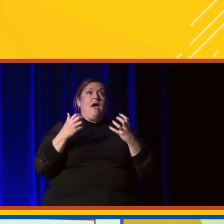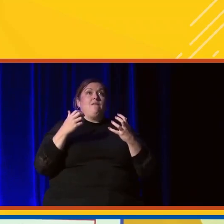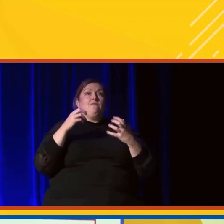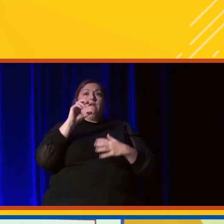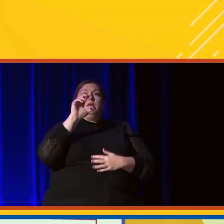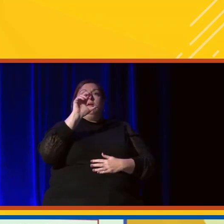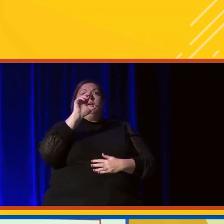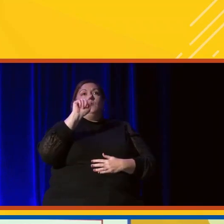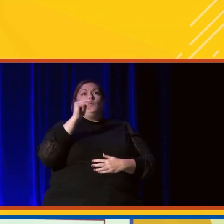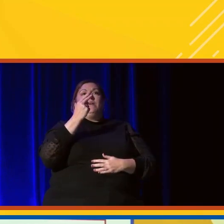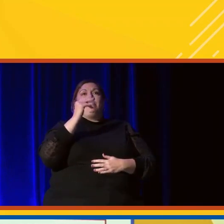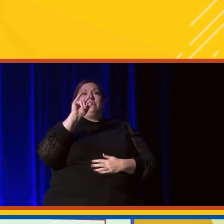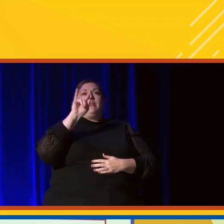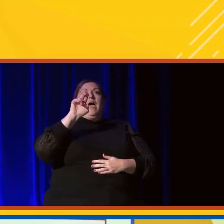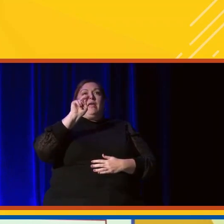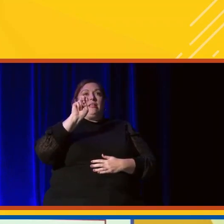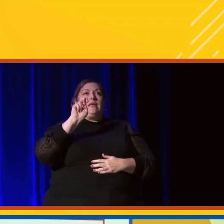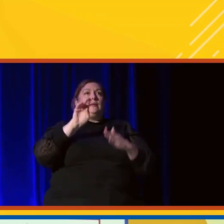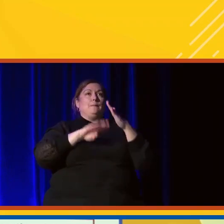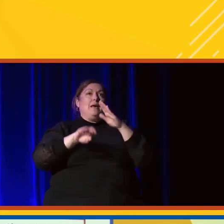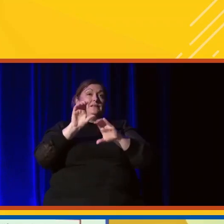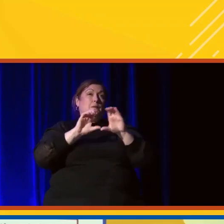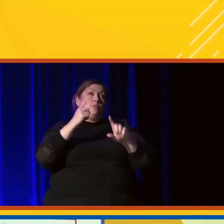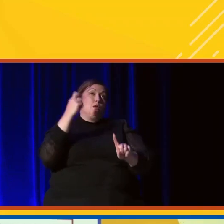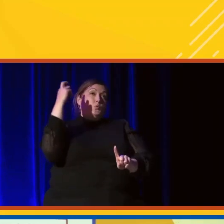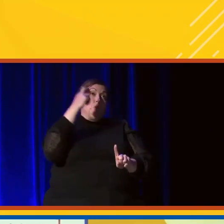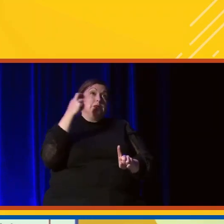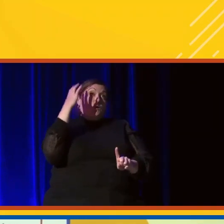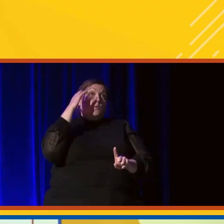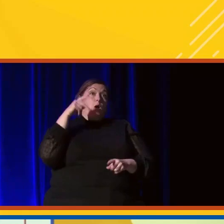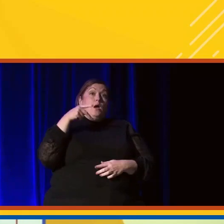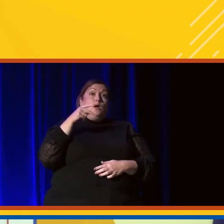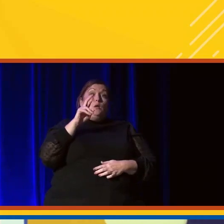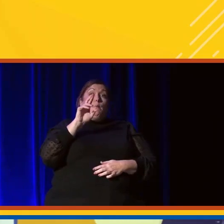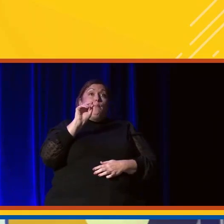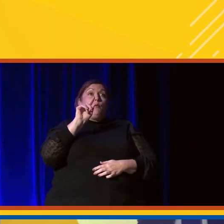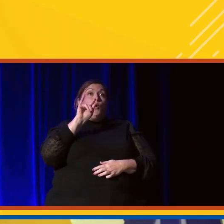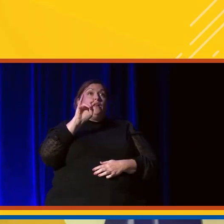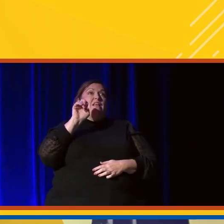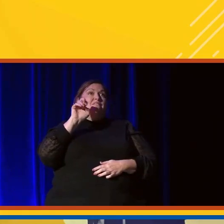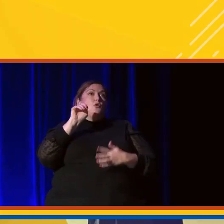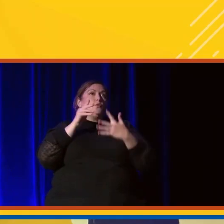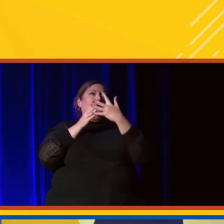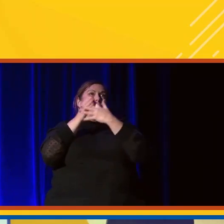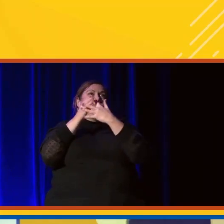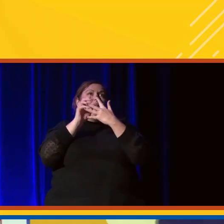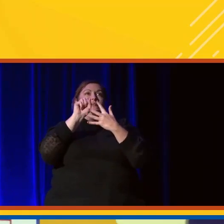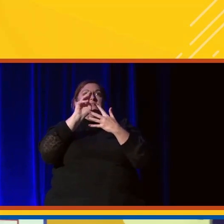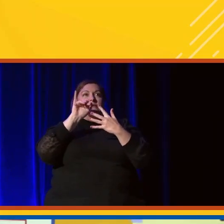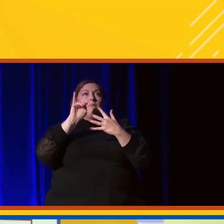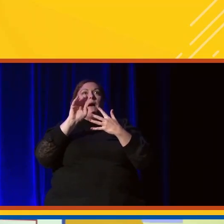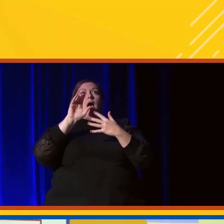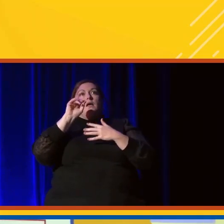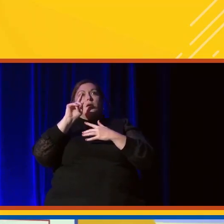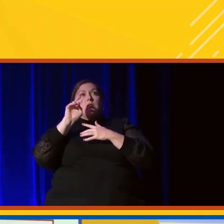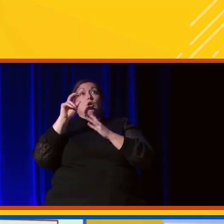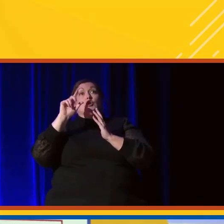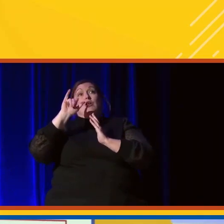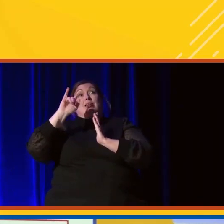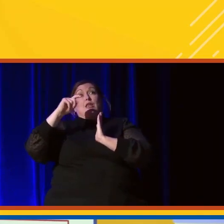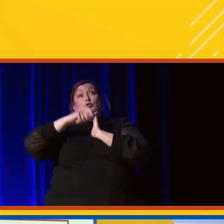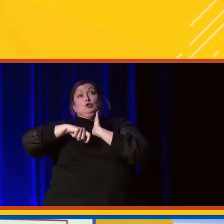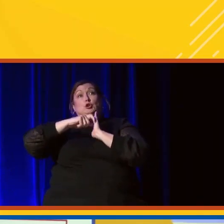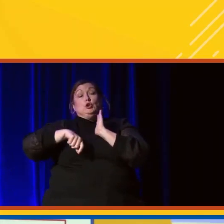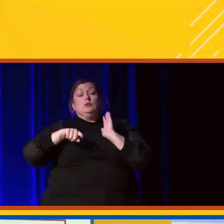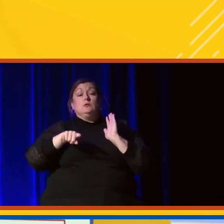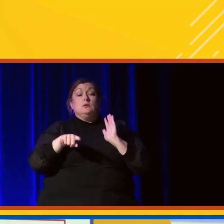with thiophene-based chemistries, which is probably one reason why those proliferate a lot of the organic semiconductor literature. And if you look at